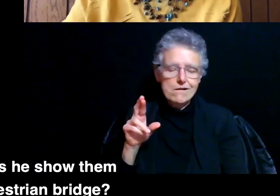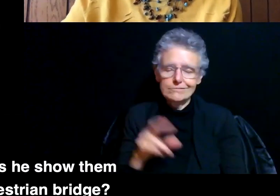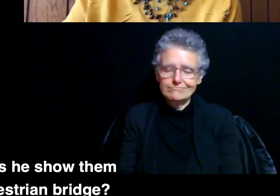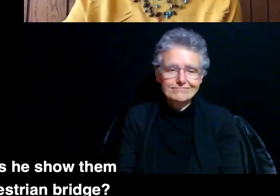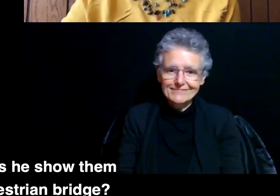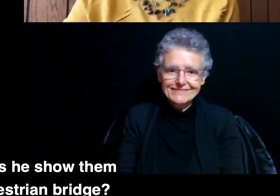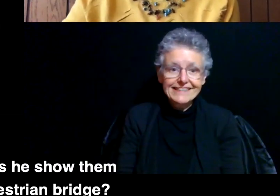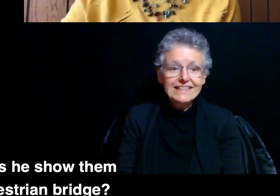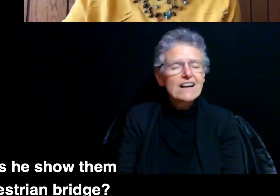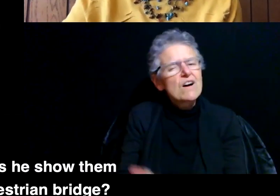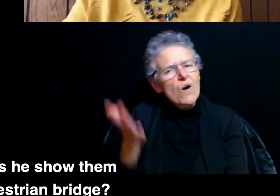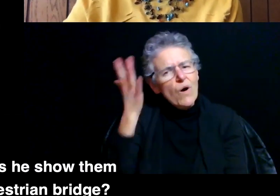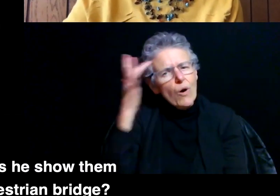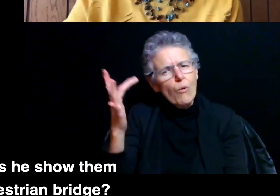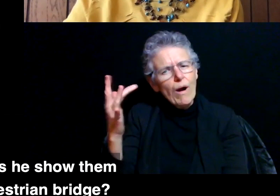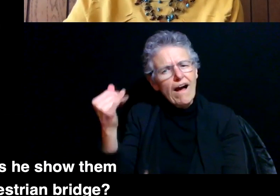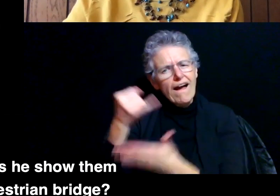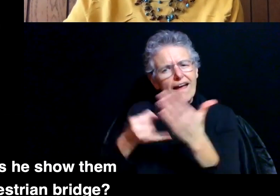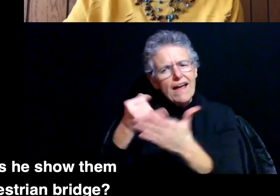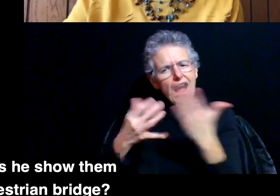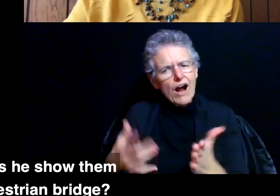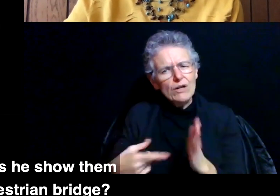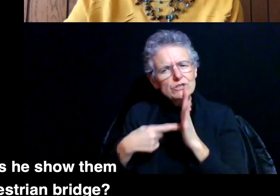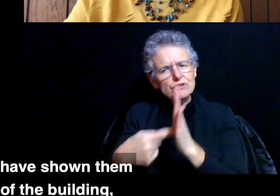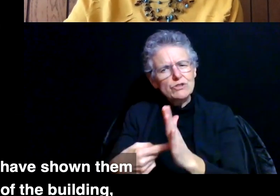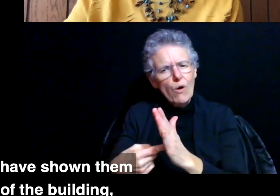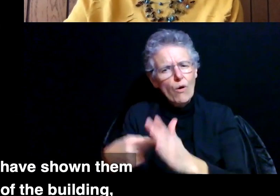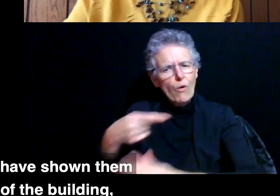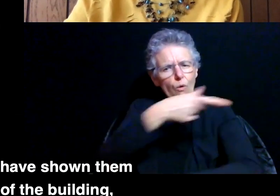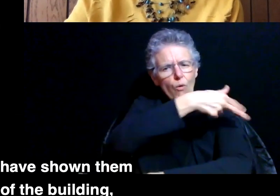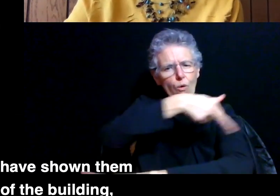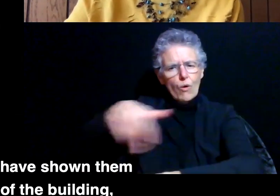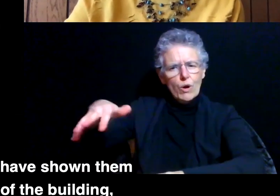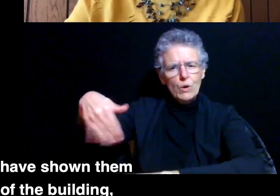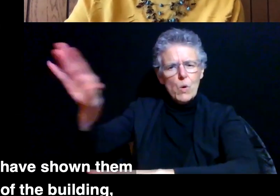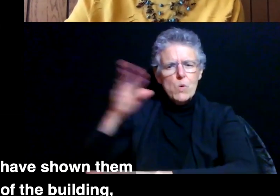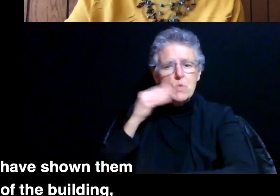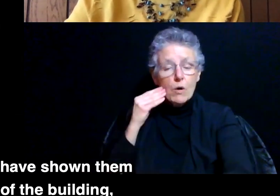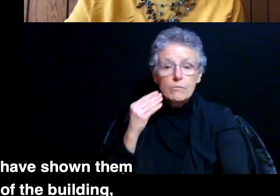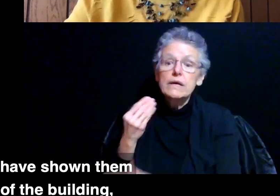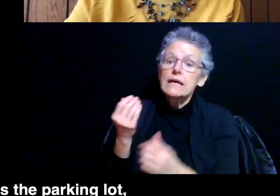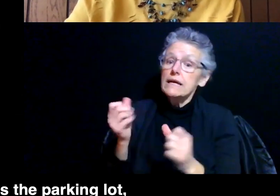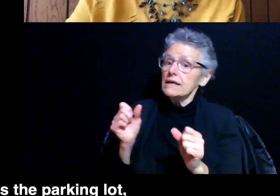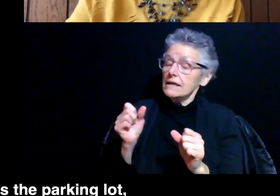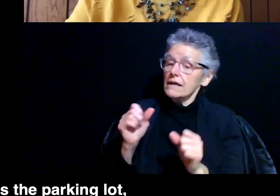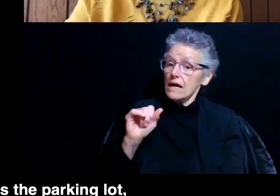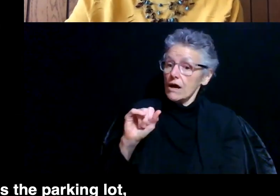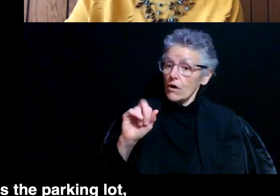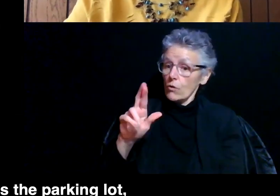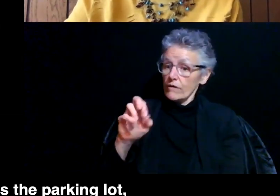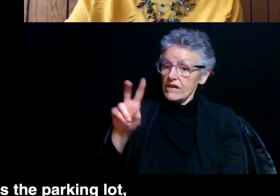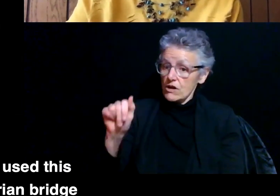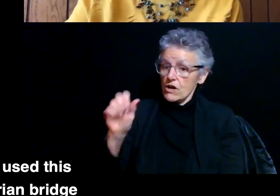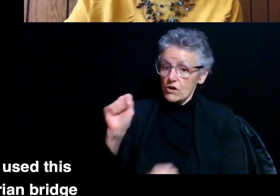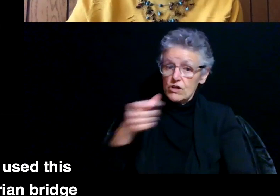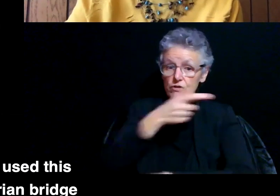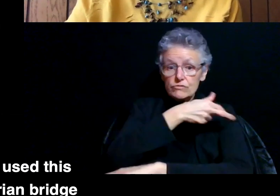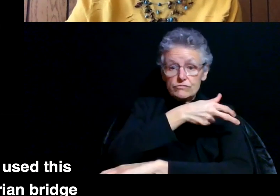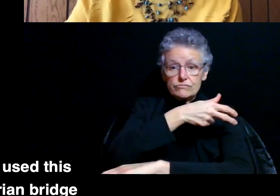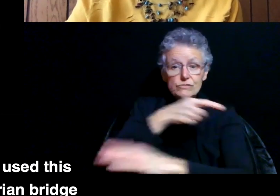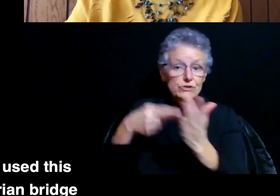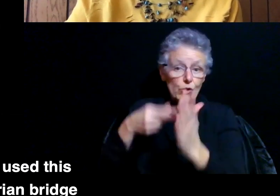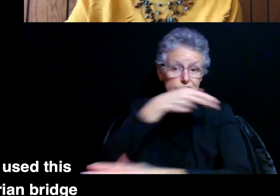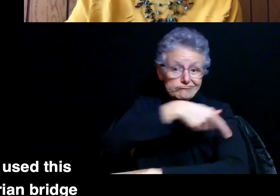So why does he show them on this pedestrian bridge? Well, he could have shown them walking out of the building, walking across the parking lot, but he used